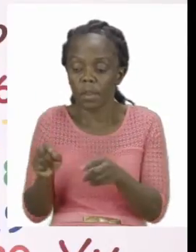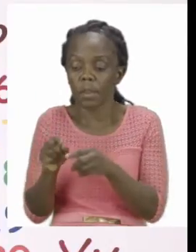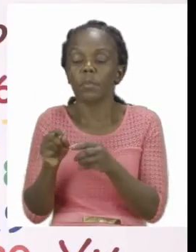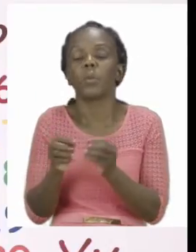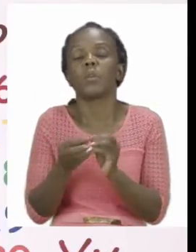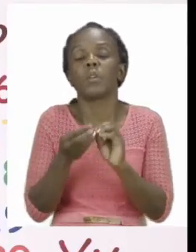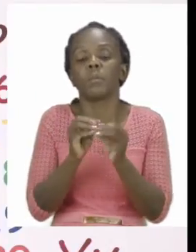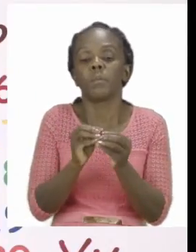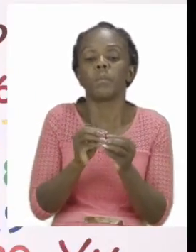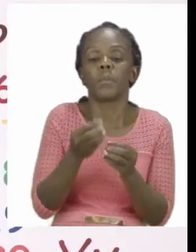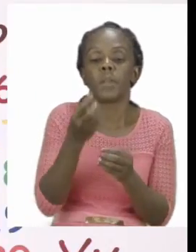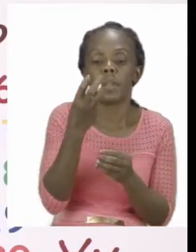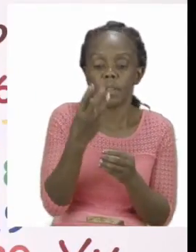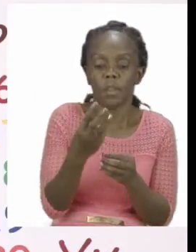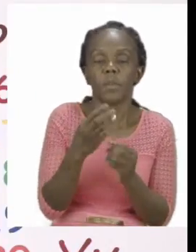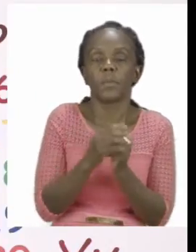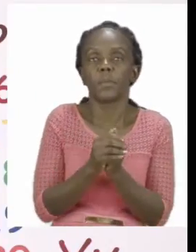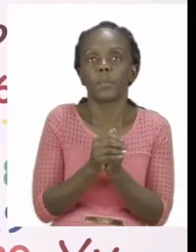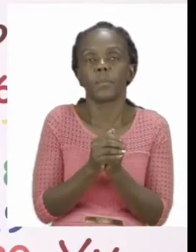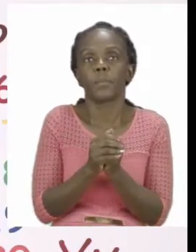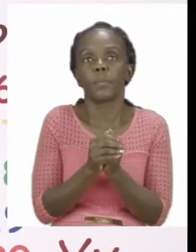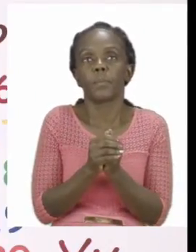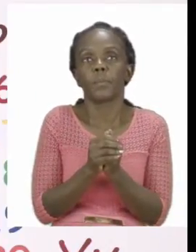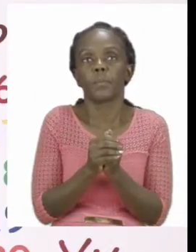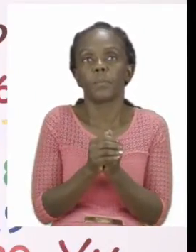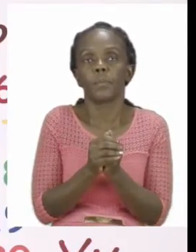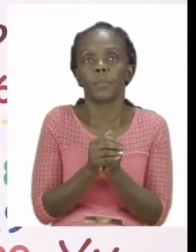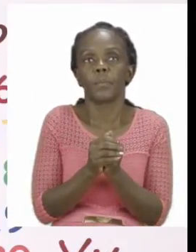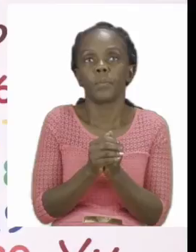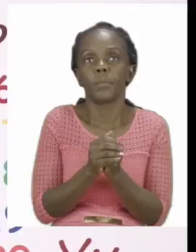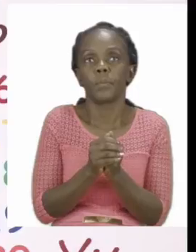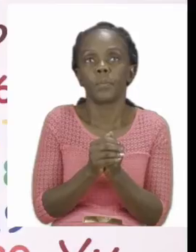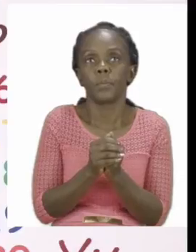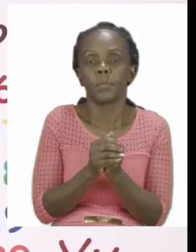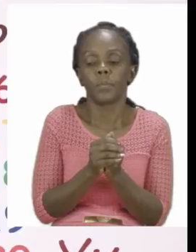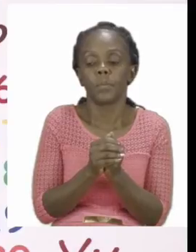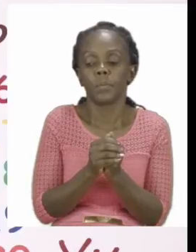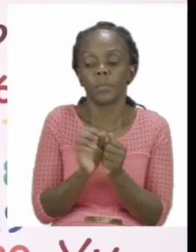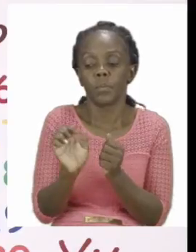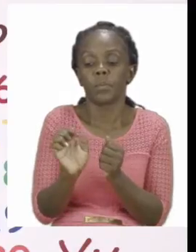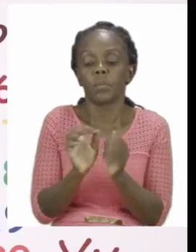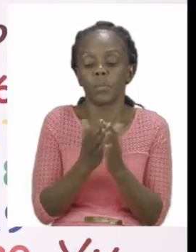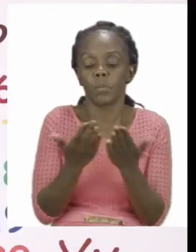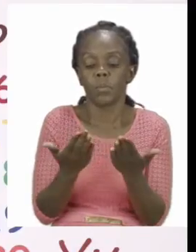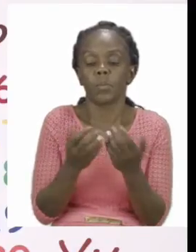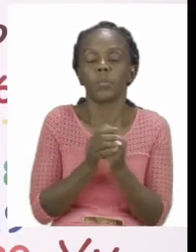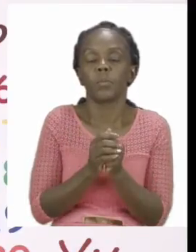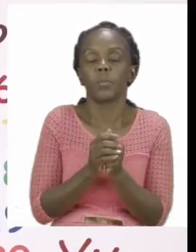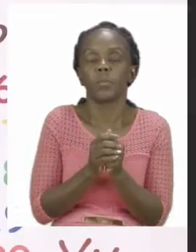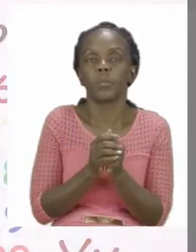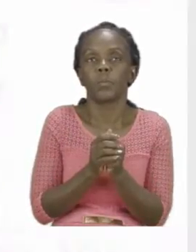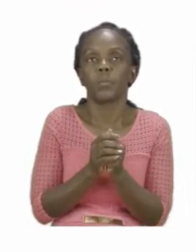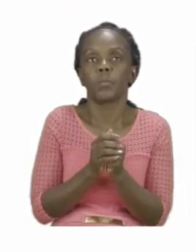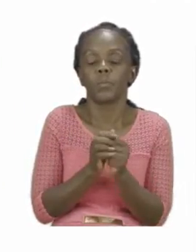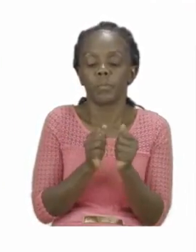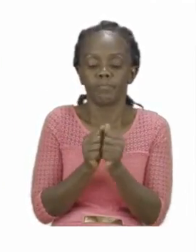for our 3 family members. So now let's take a look at our exercise and see if we can do the first ones